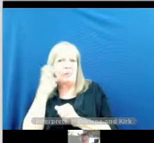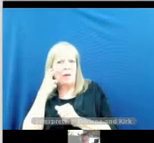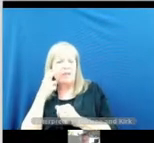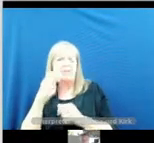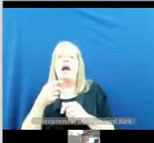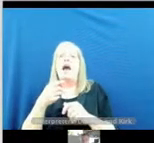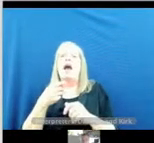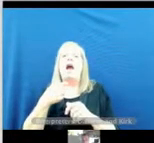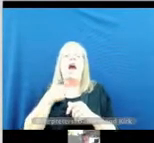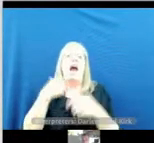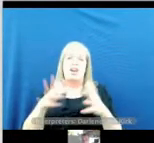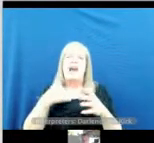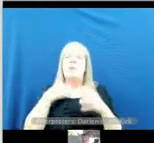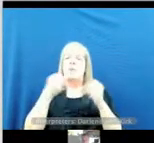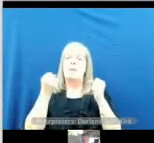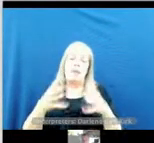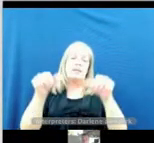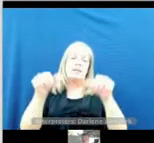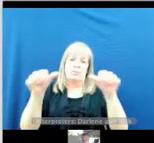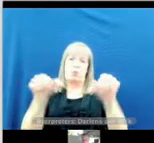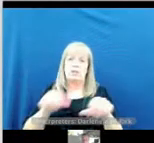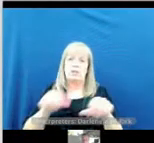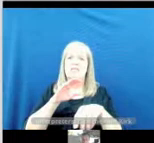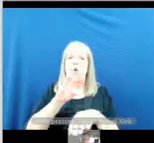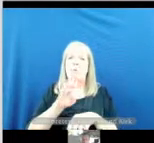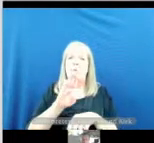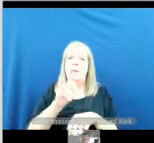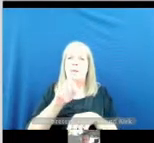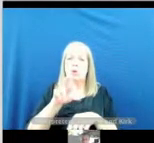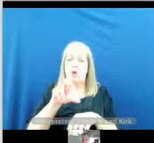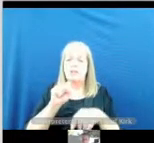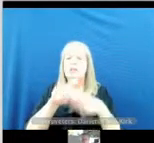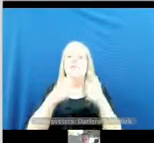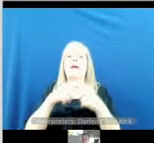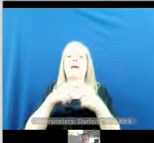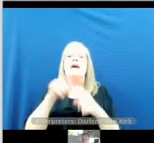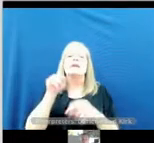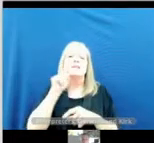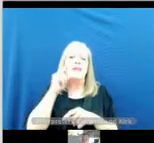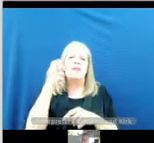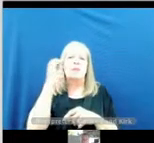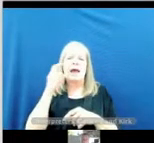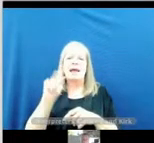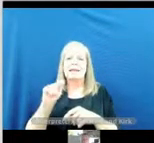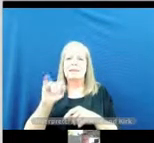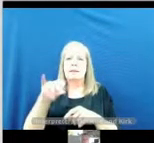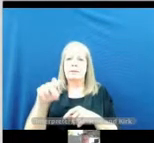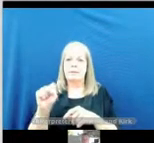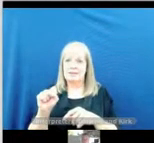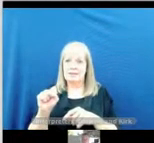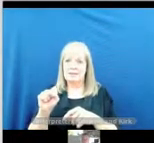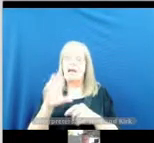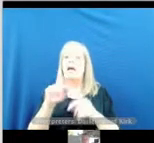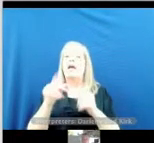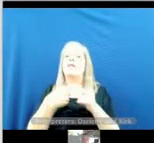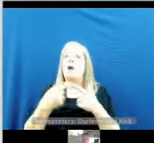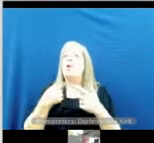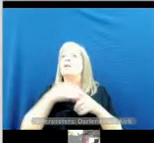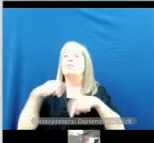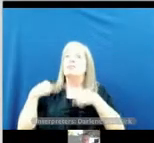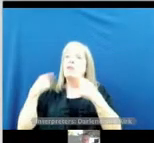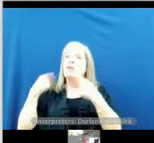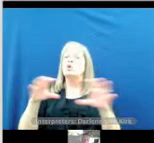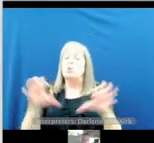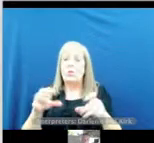webinars through my site on Deafblind Tip. And what we've done then, we've had the opportunity then is to bring